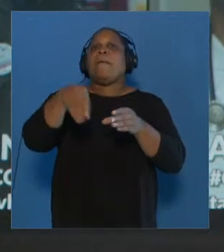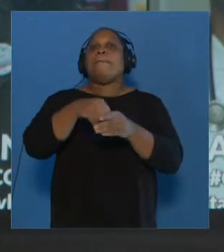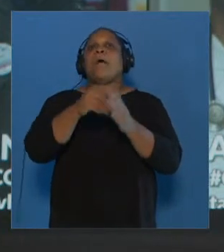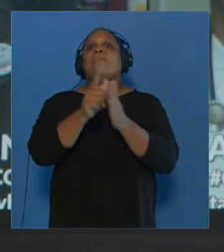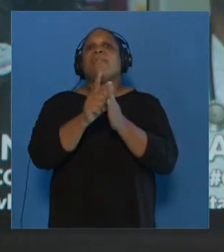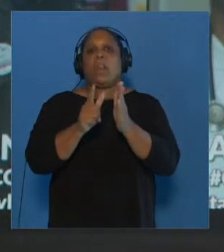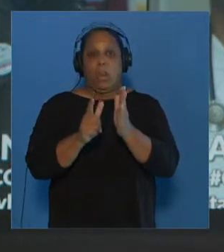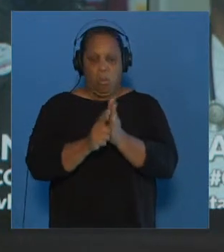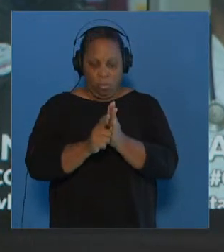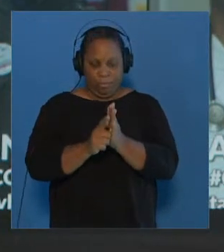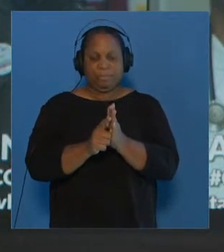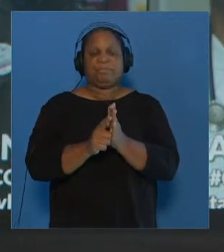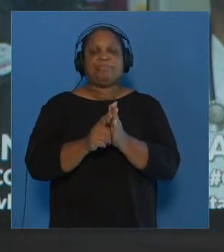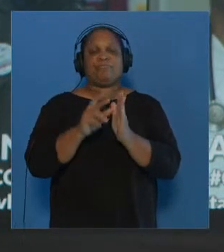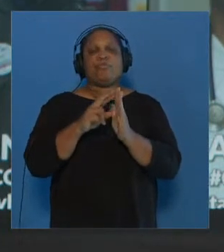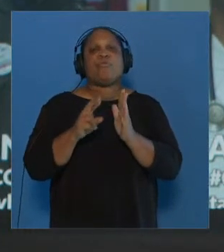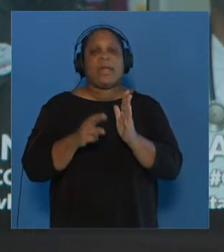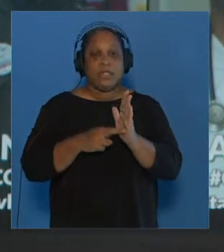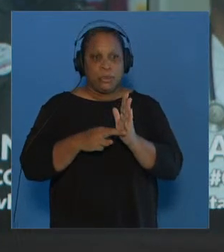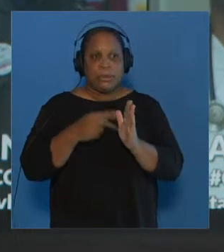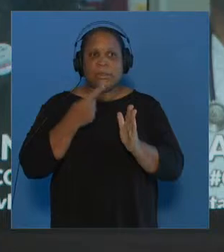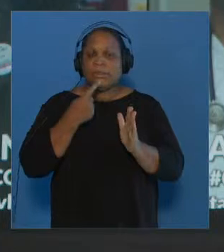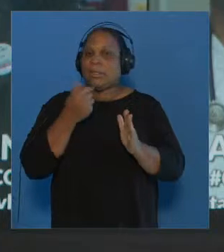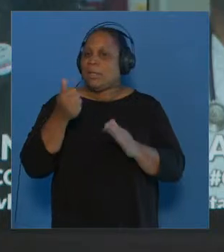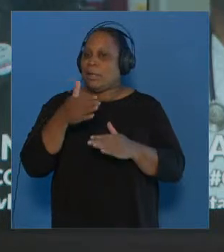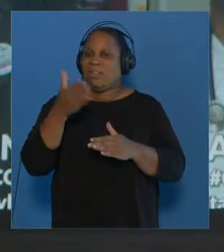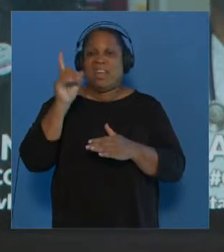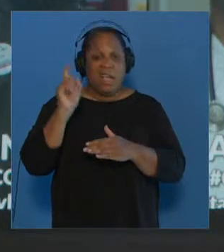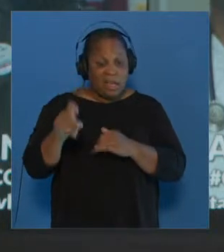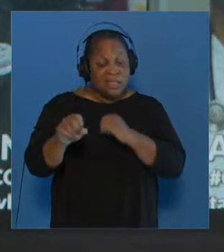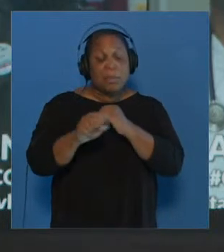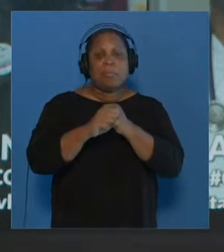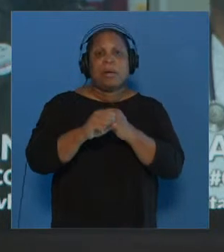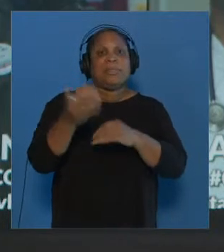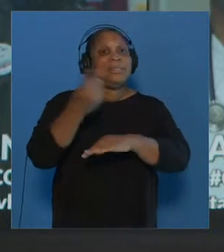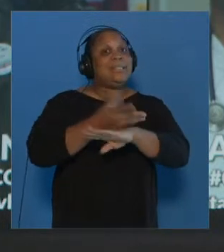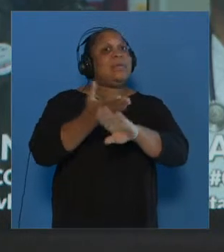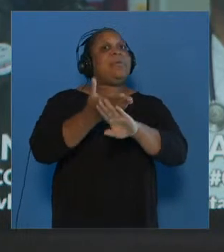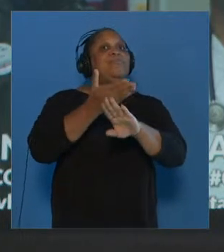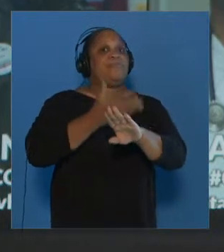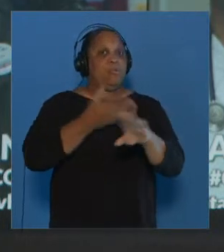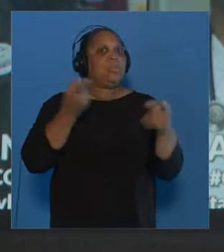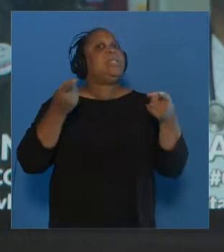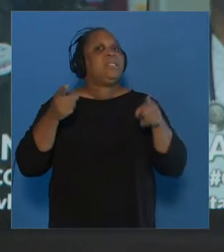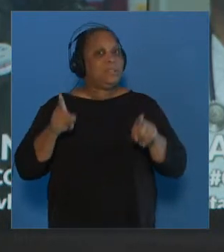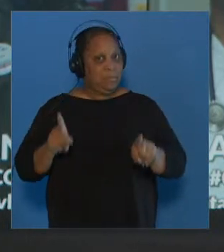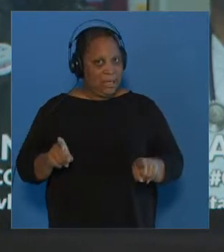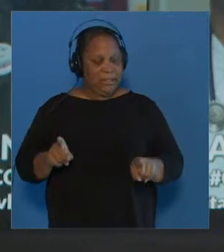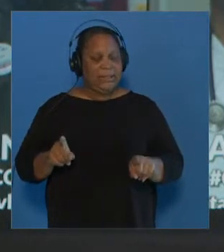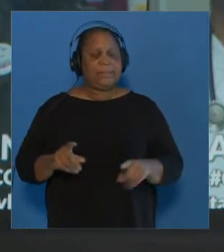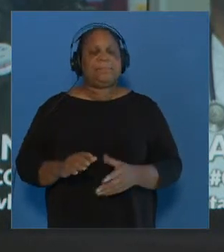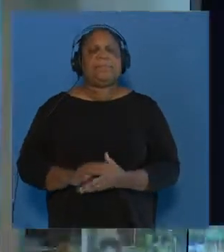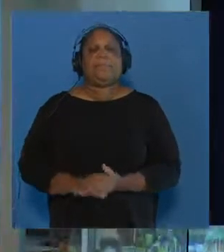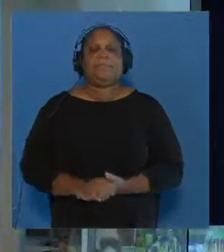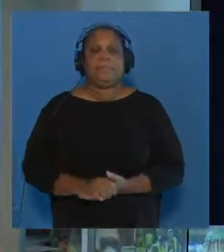law where the regulations state that anything has to be published a day before it takes place.